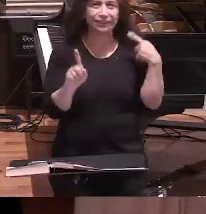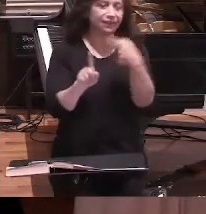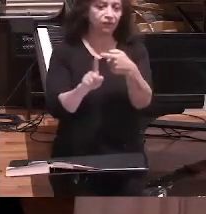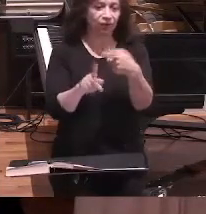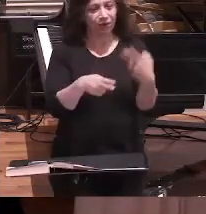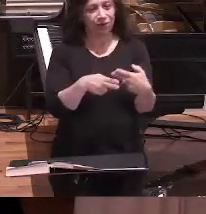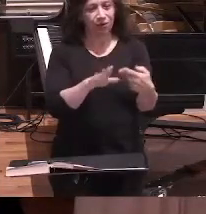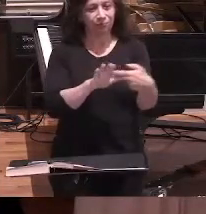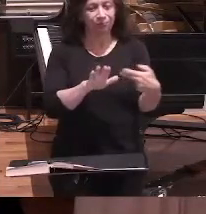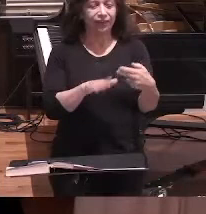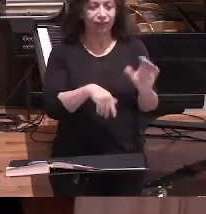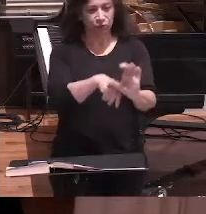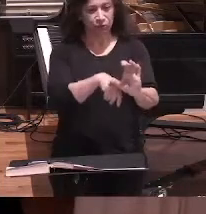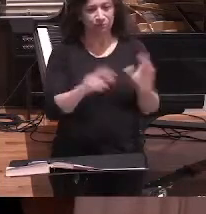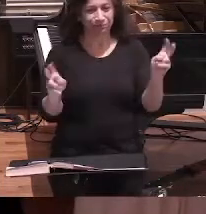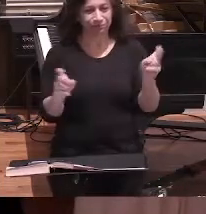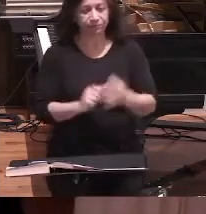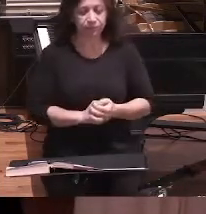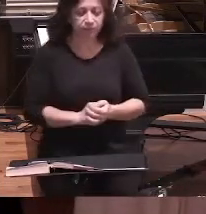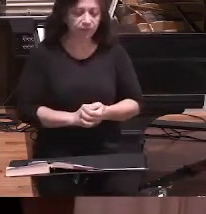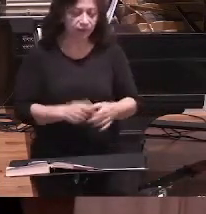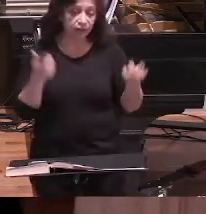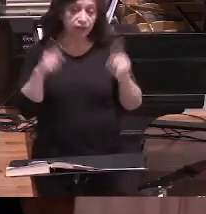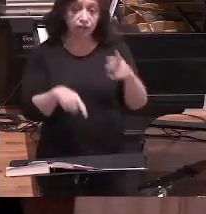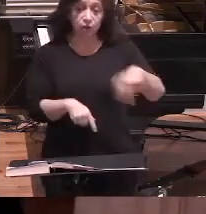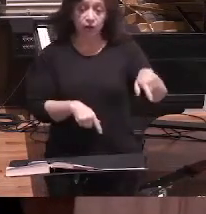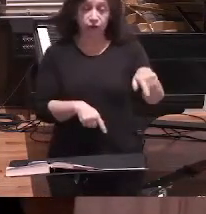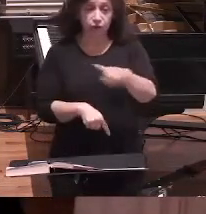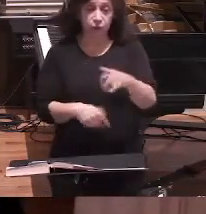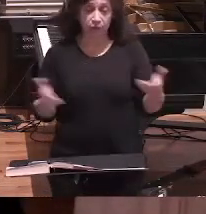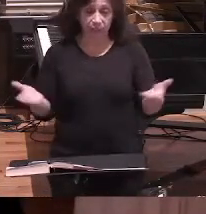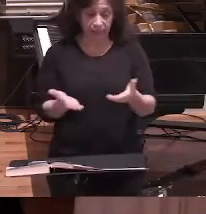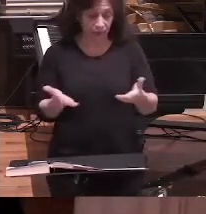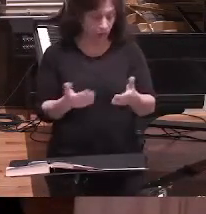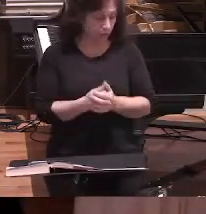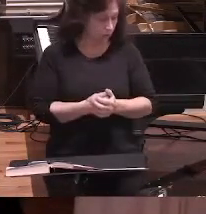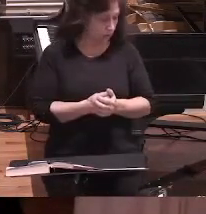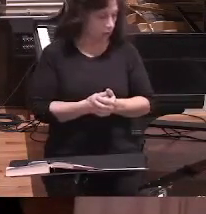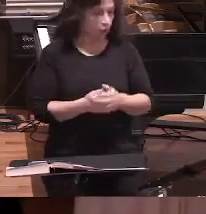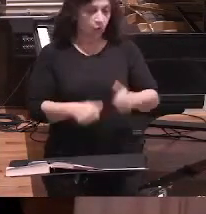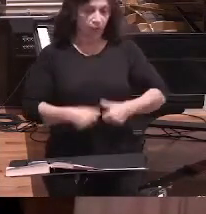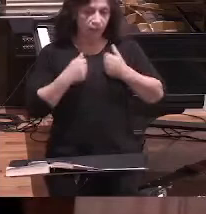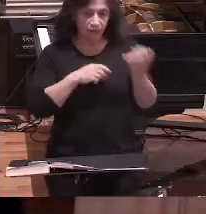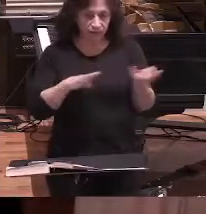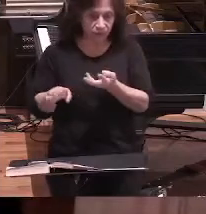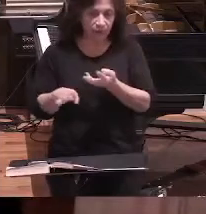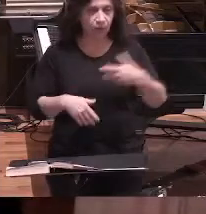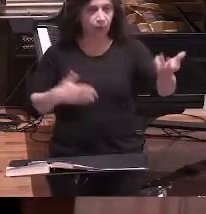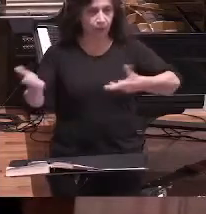call the church. So to those of you here, those of you live streaming,